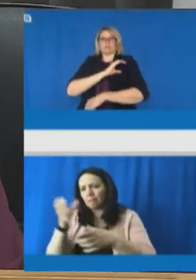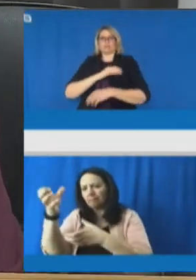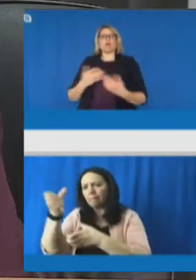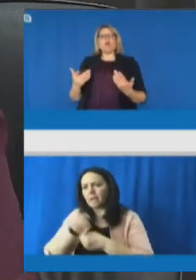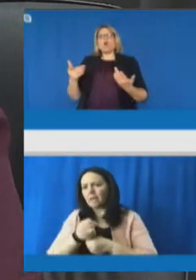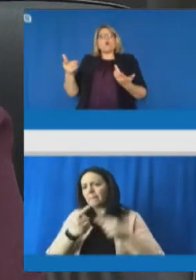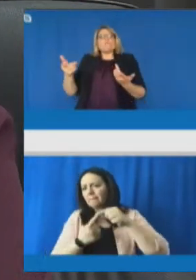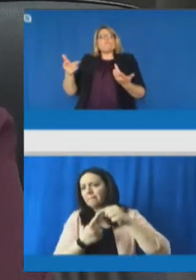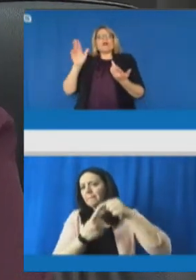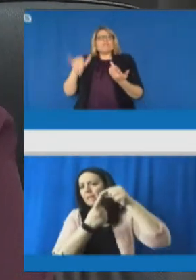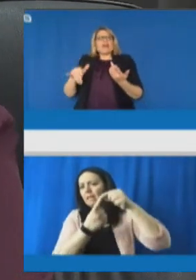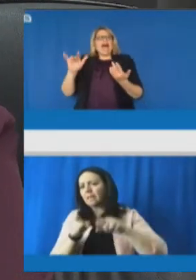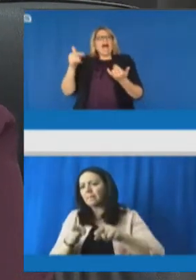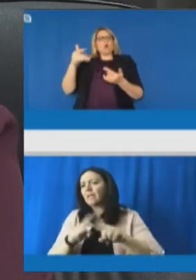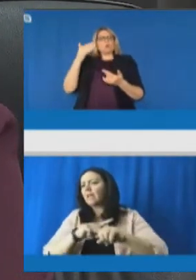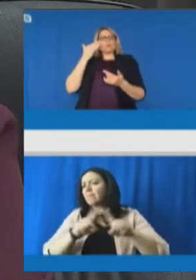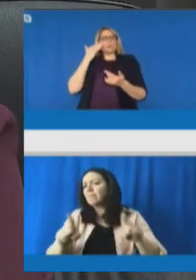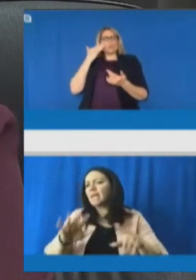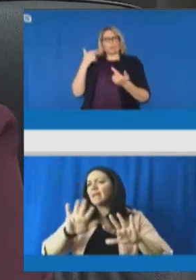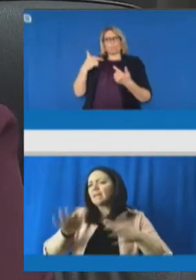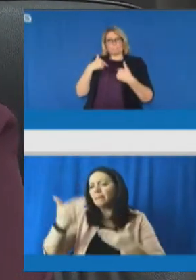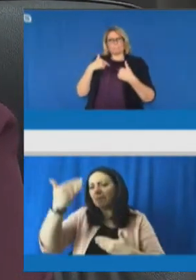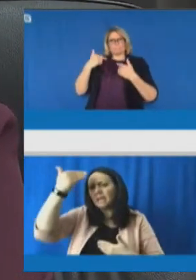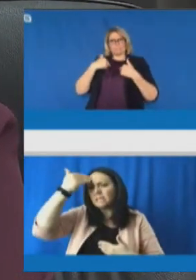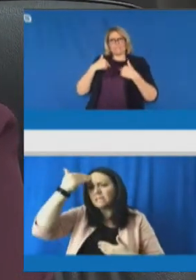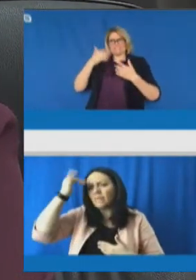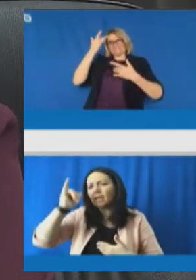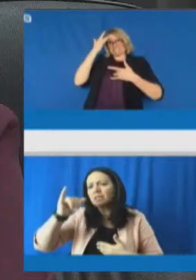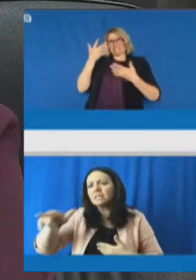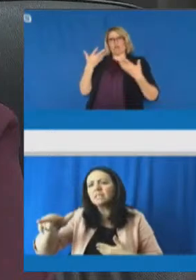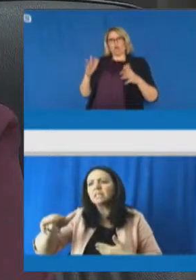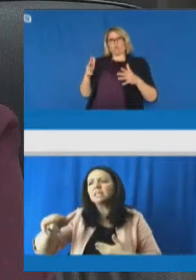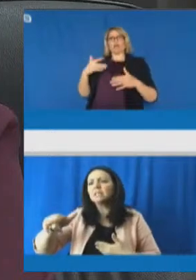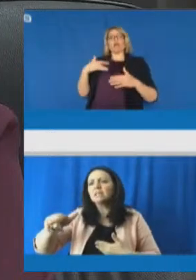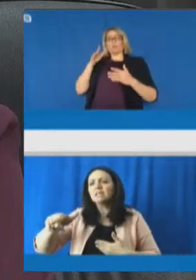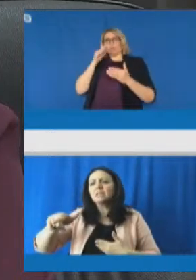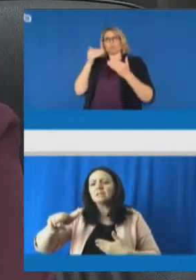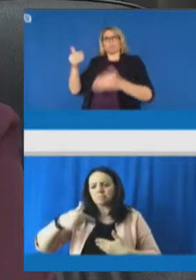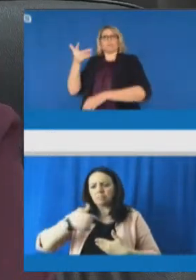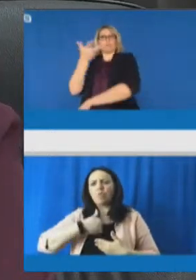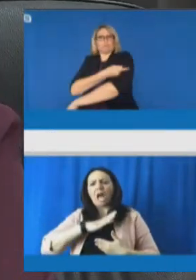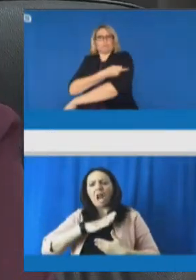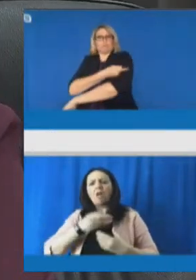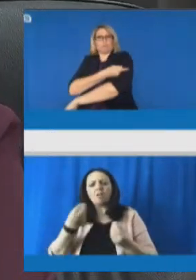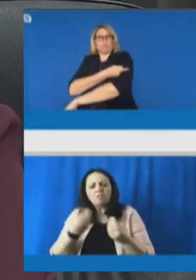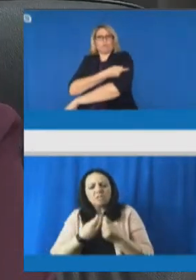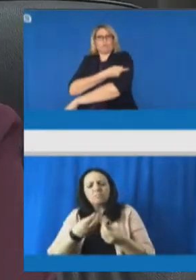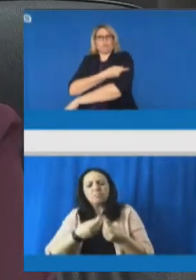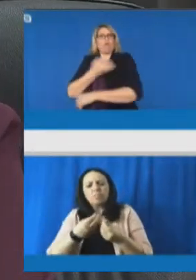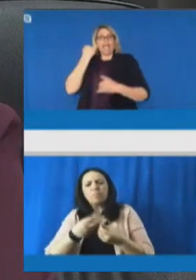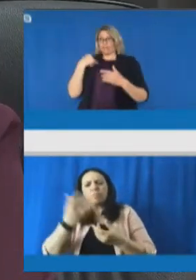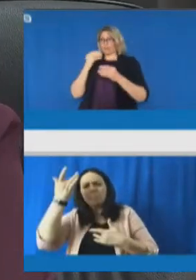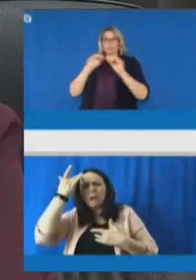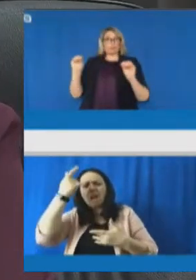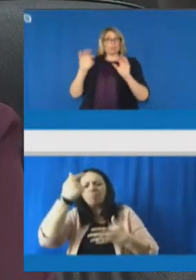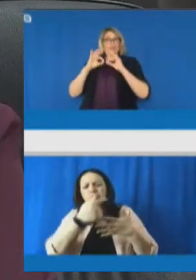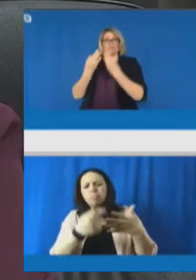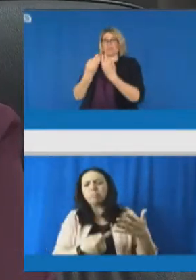medical conditions include, and we will have a way for people to be able to present that information to the